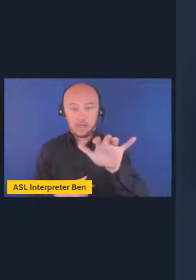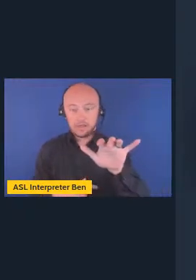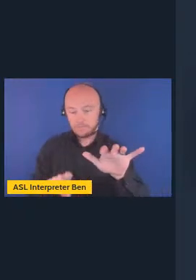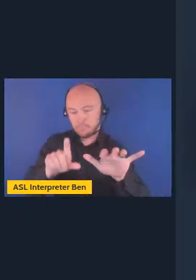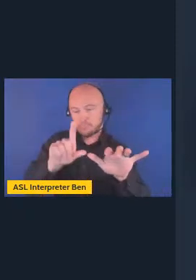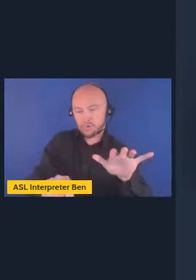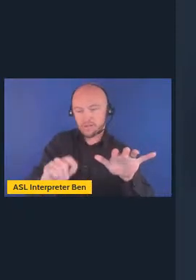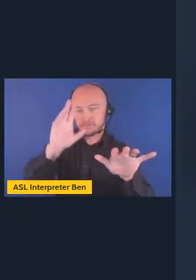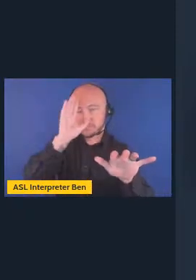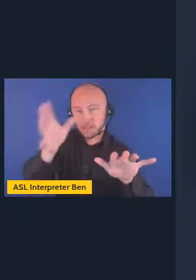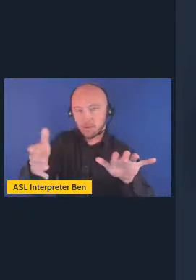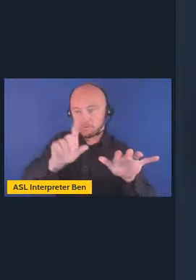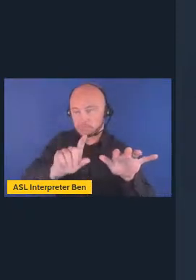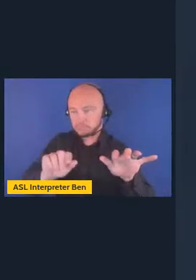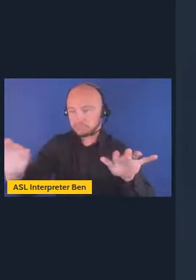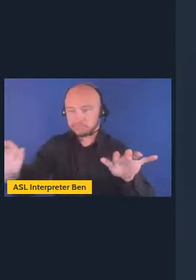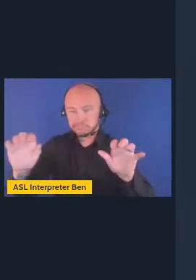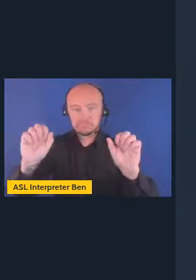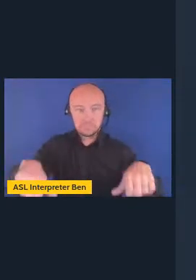message.